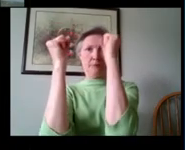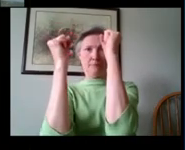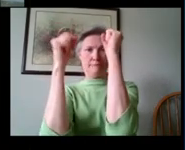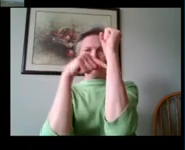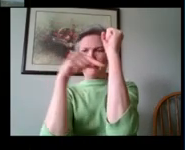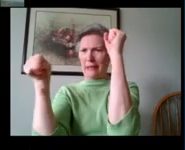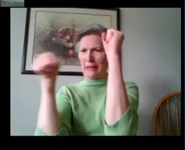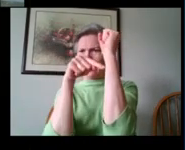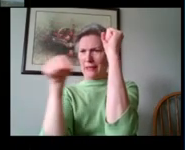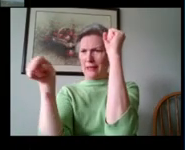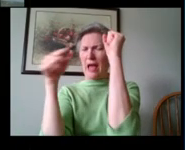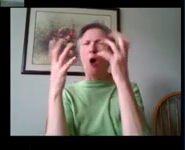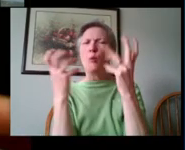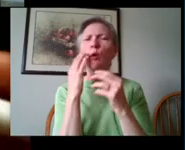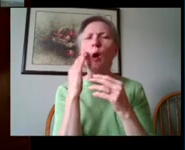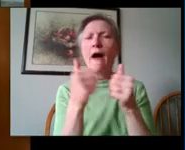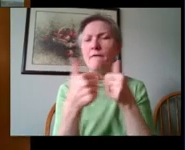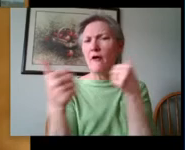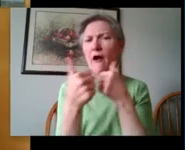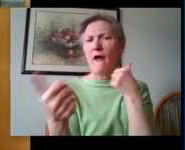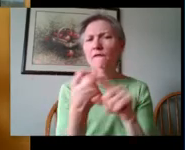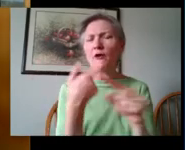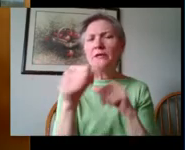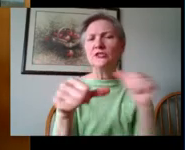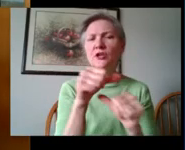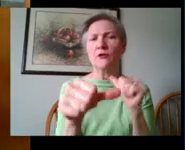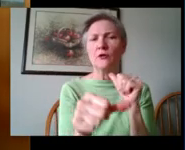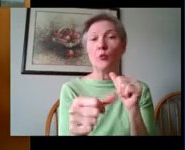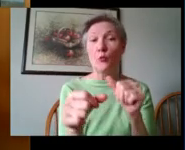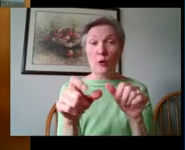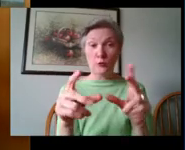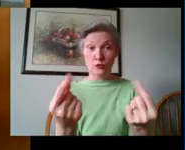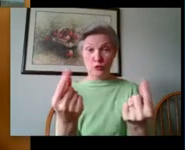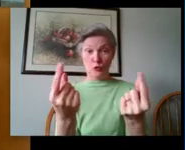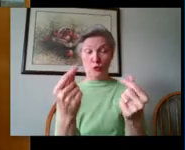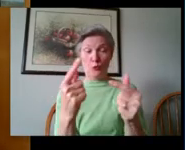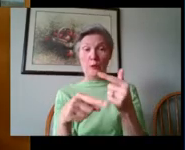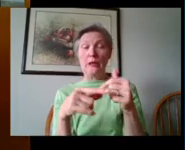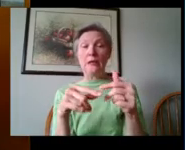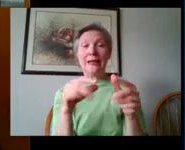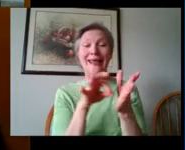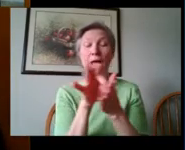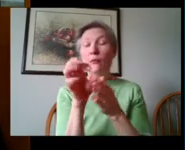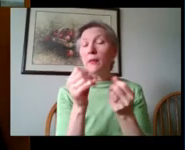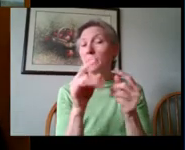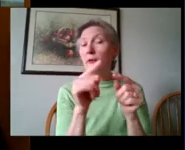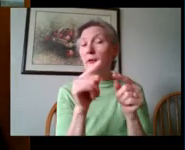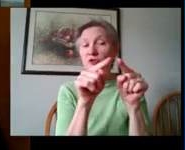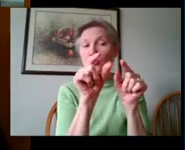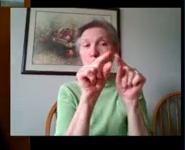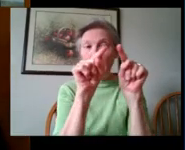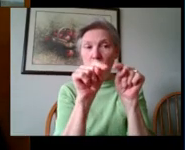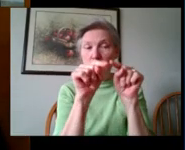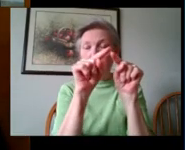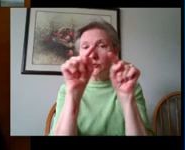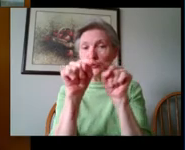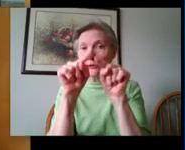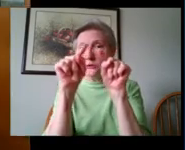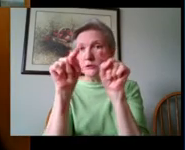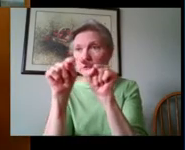you just created. So what we can do then is we can count the number of spaces on the graph